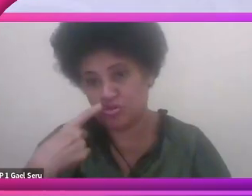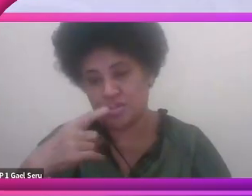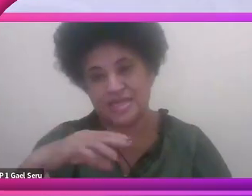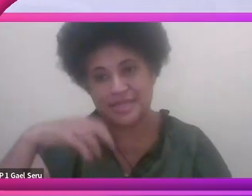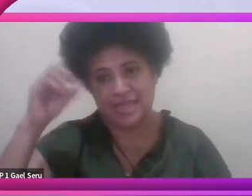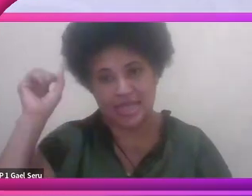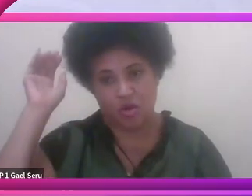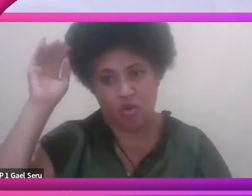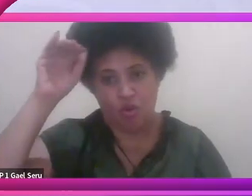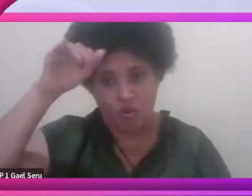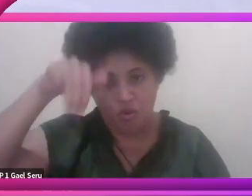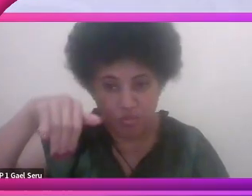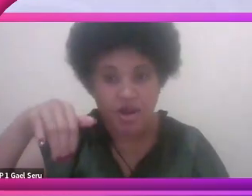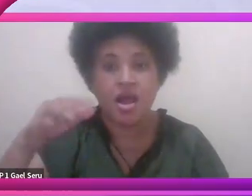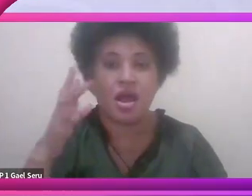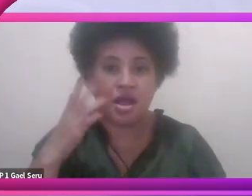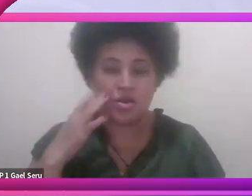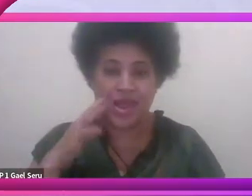come to the time to receive